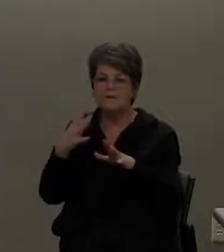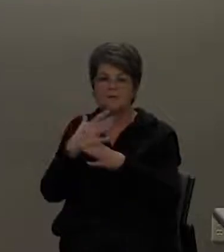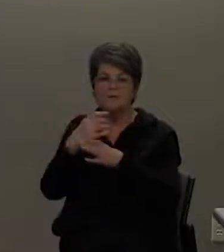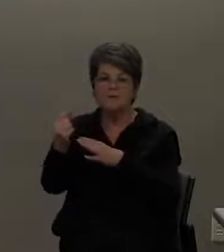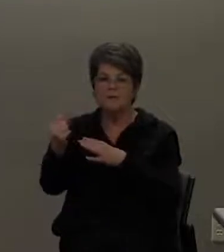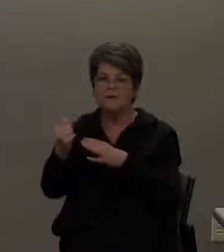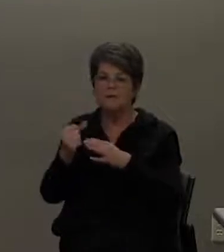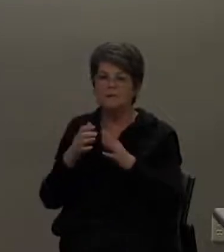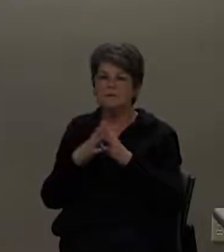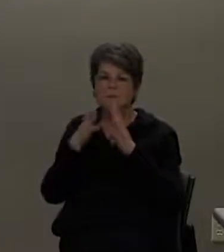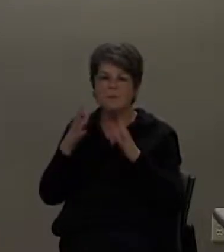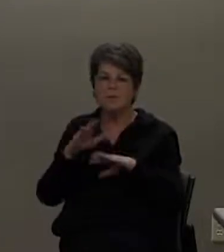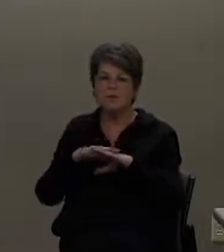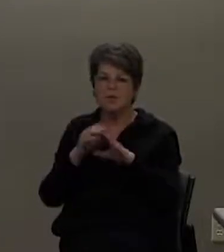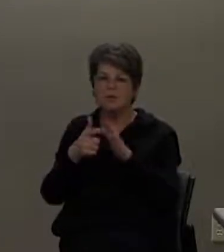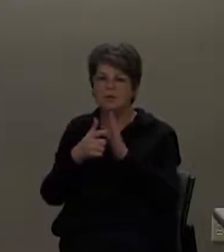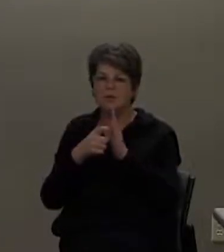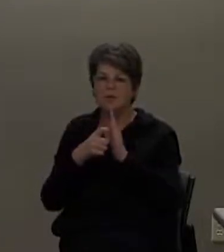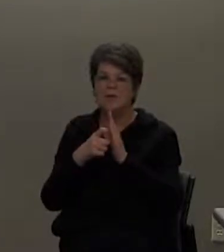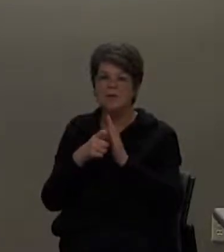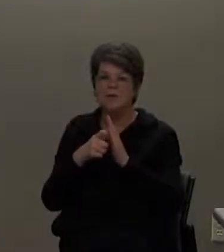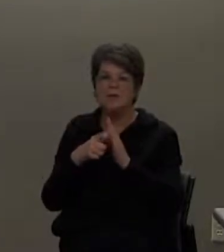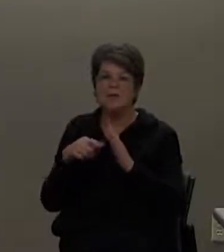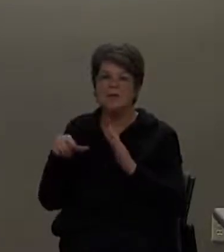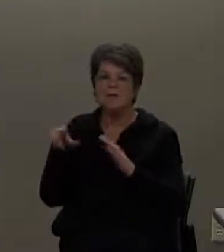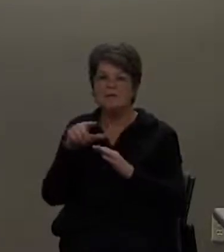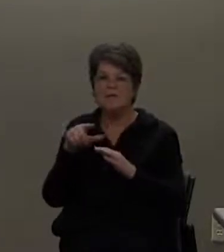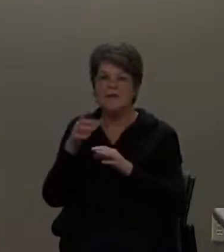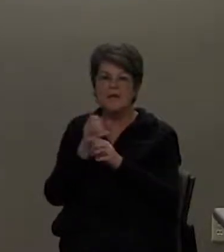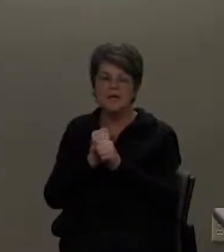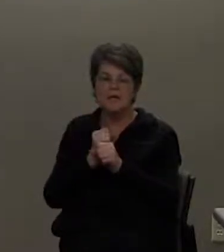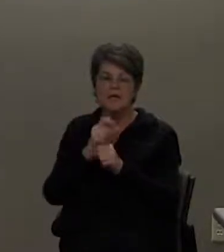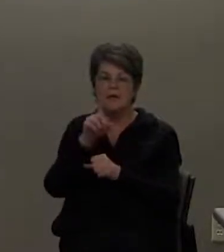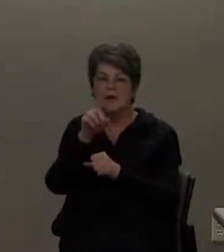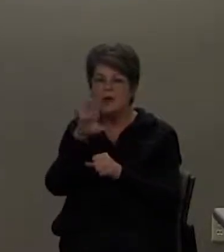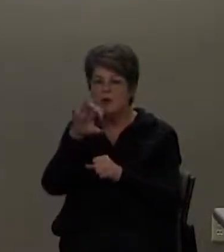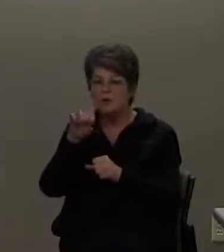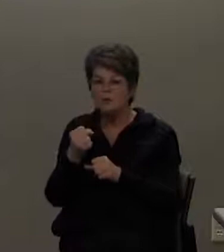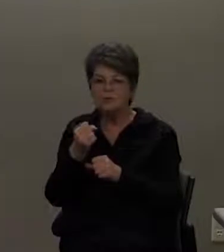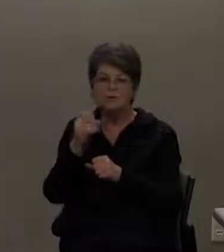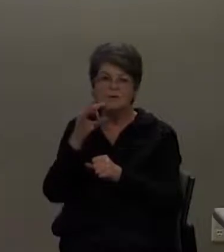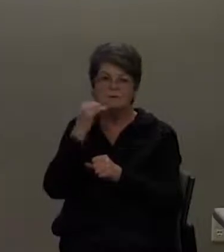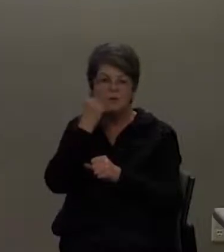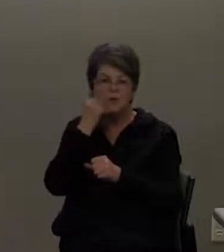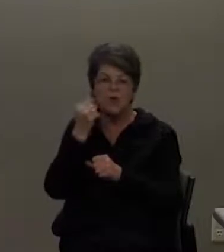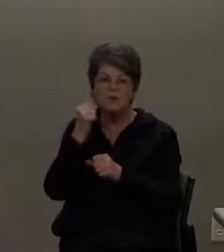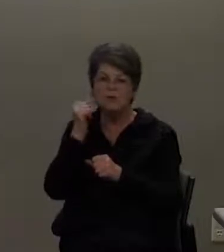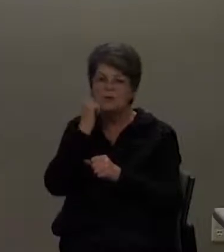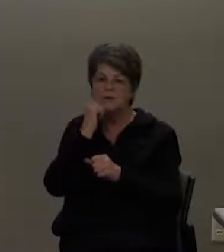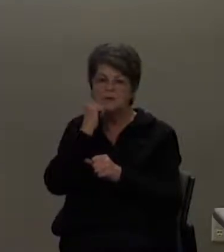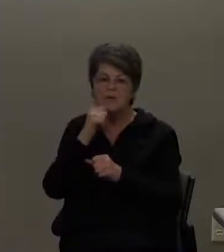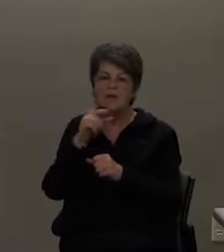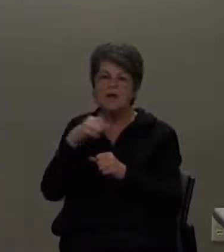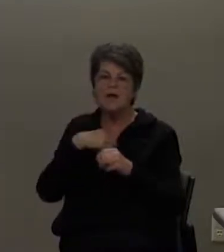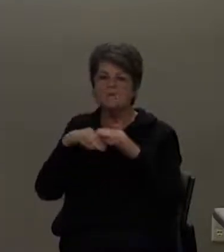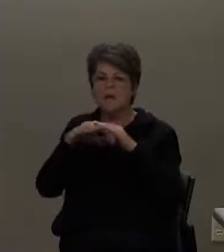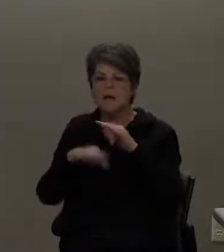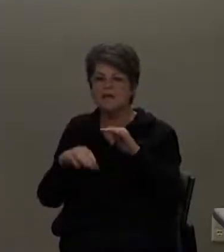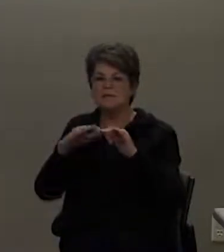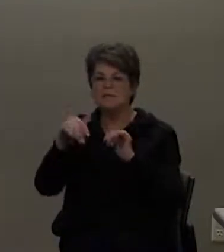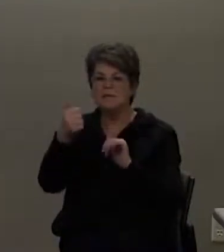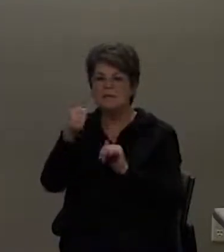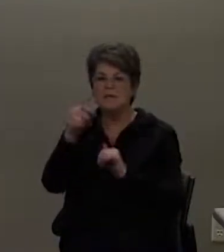unmet demand. What I was told is they field hundreds of calls a day and generally have less than 10 units to show.